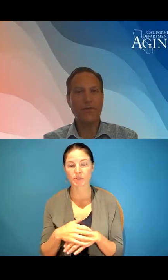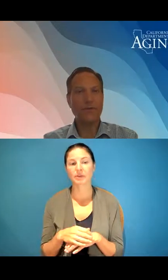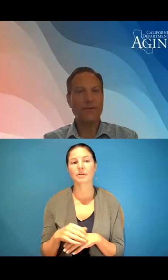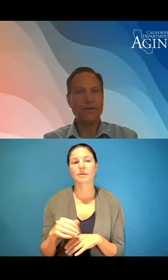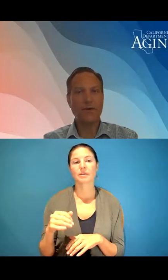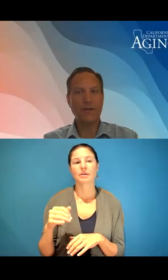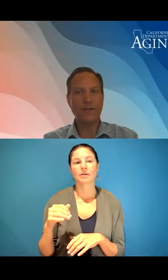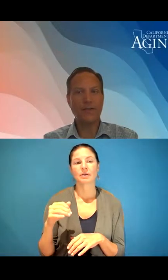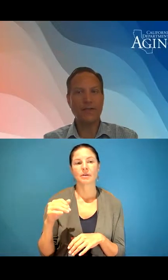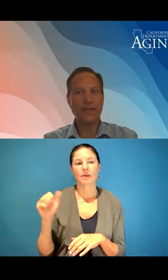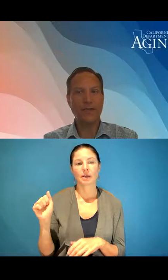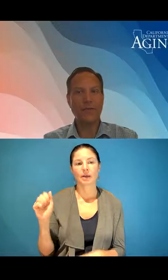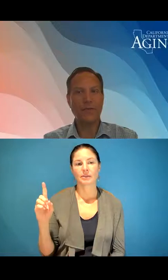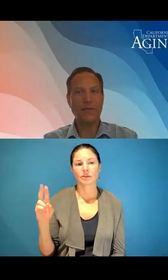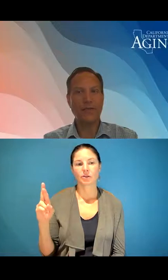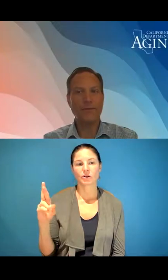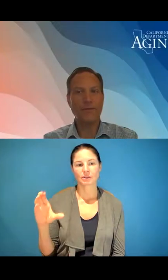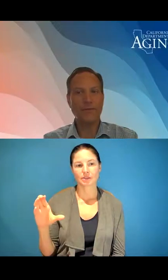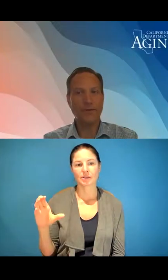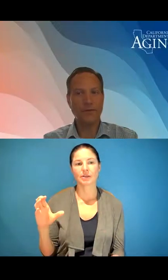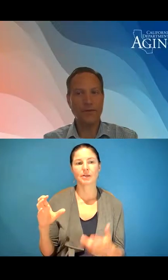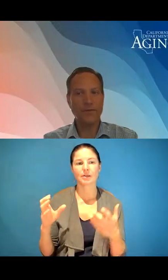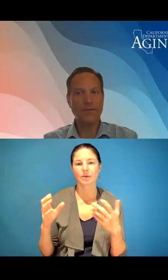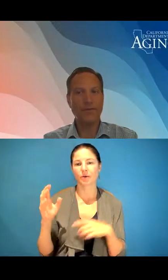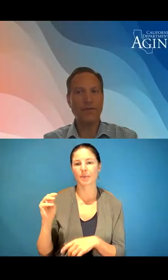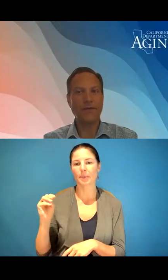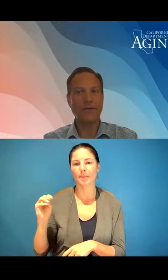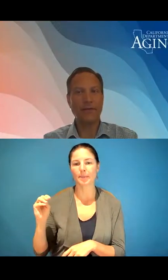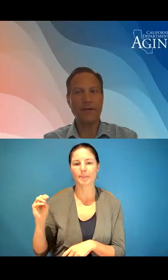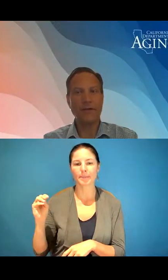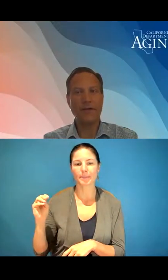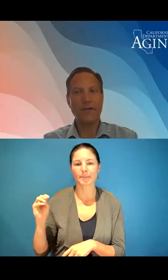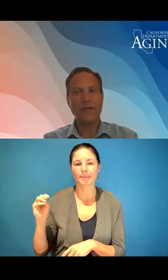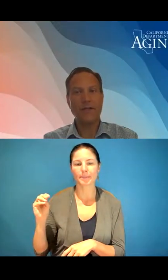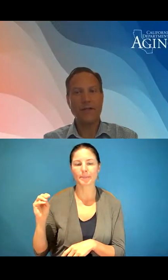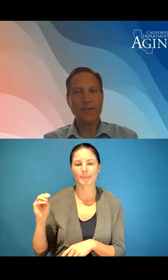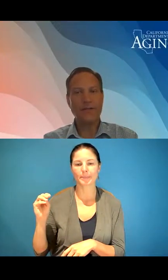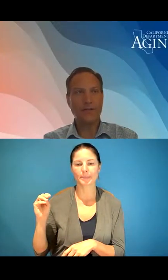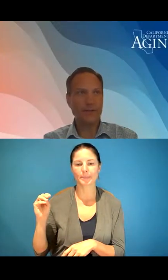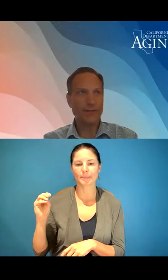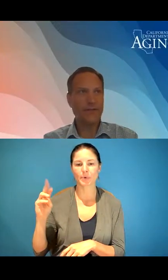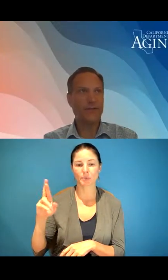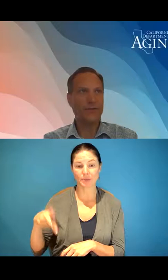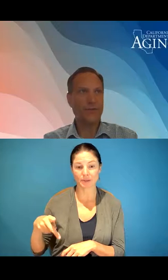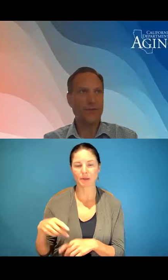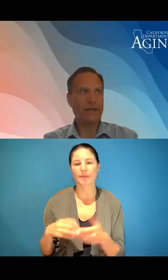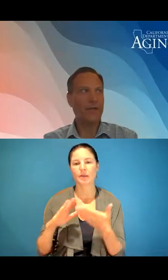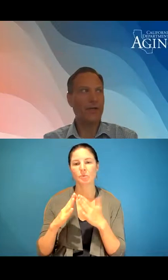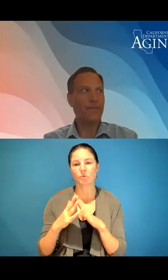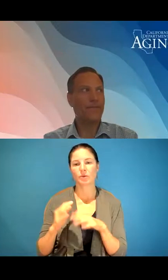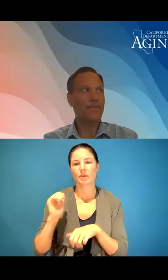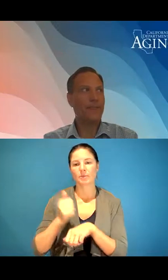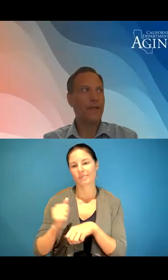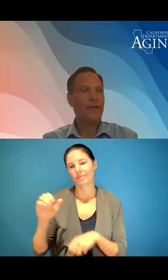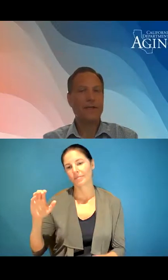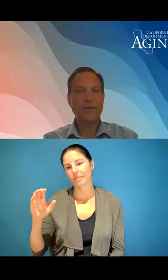Connection programs, our MSSP or Multi-Purpose Senior Services programs, and our Community-Based Adult Services or CBAS